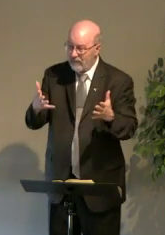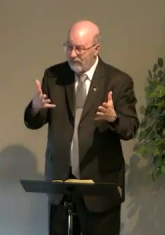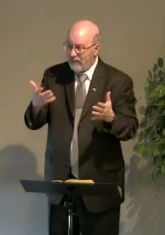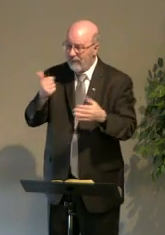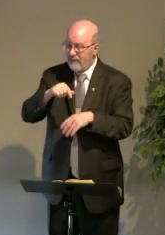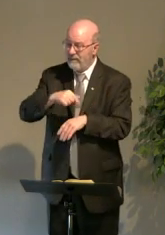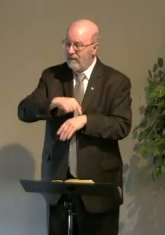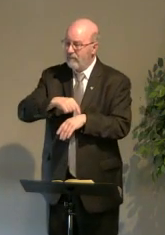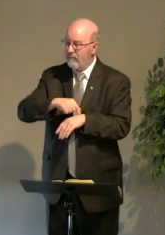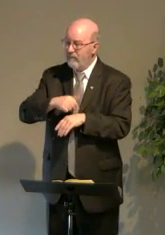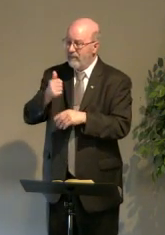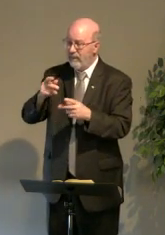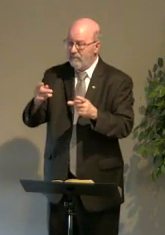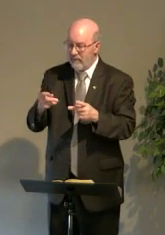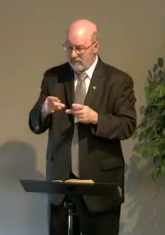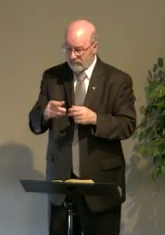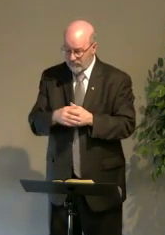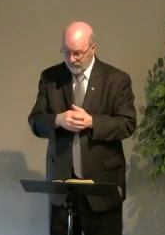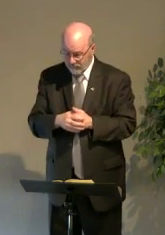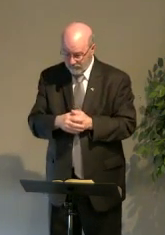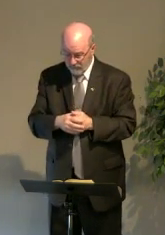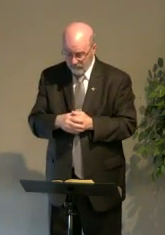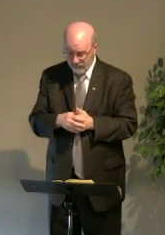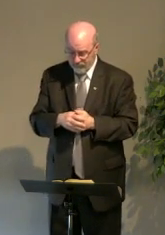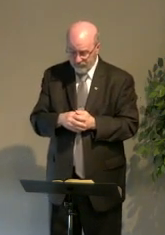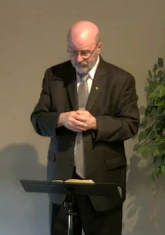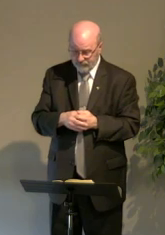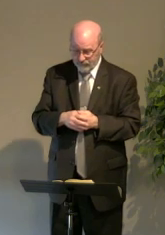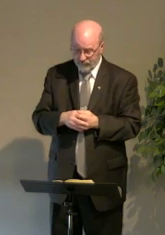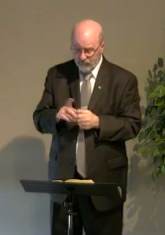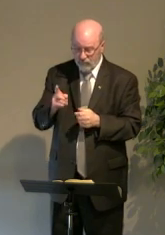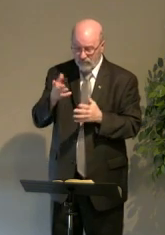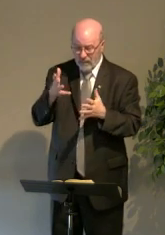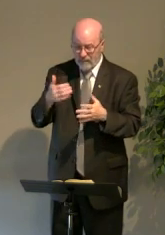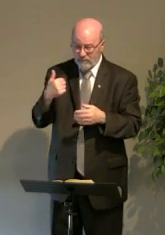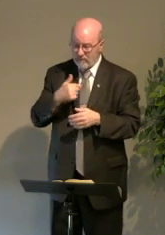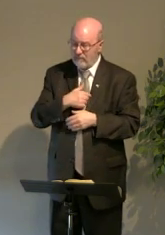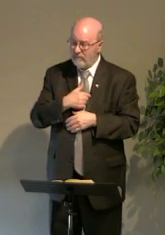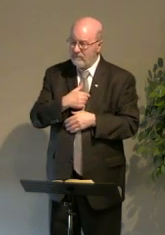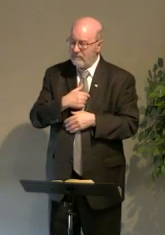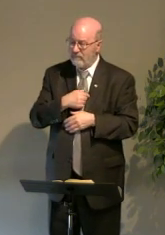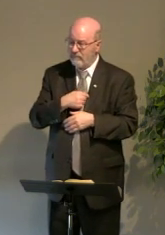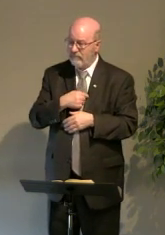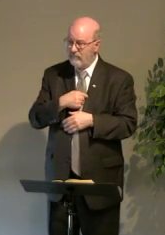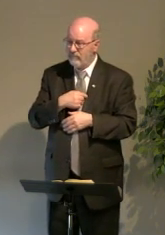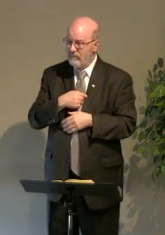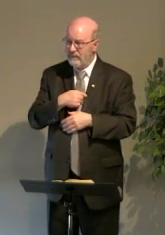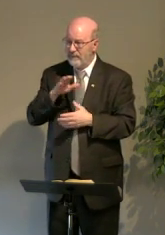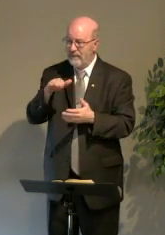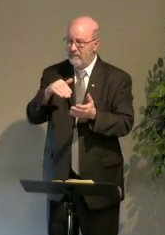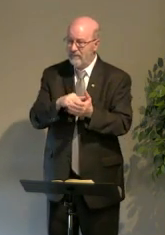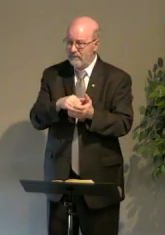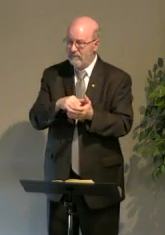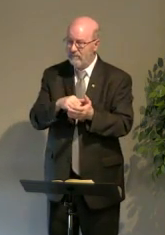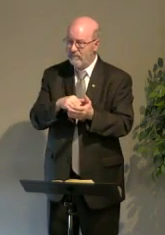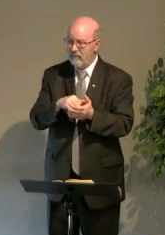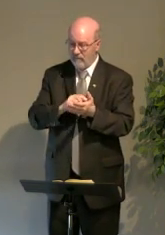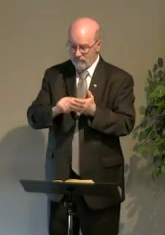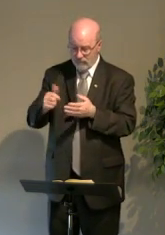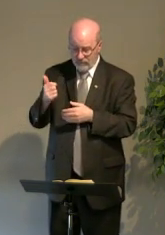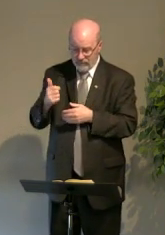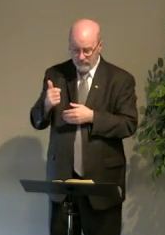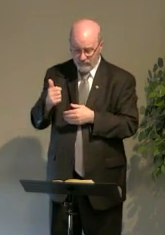any time, in any place. Now, where does that leave us? Squarely in the middle of verse